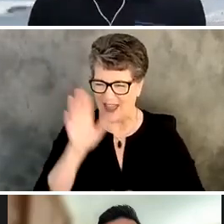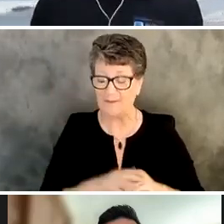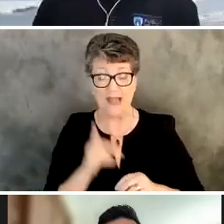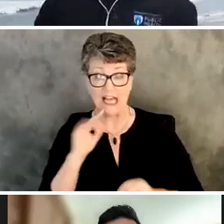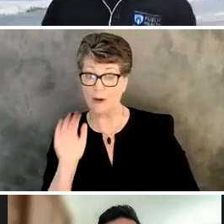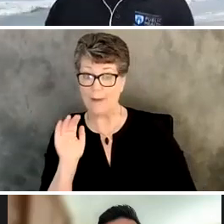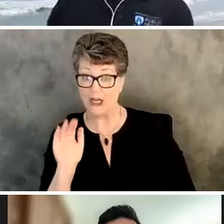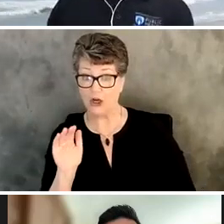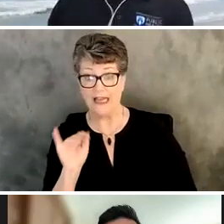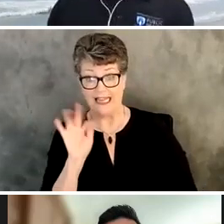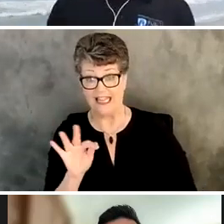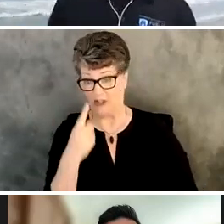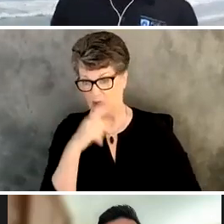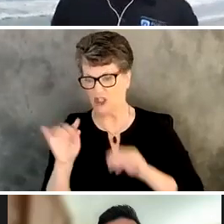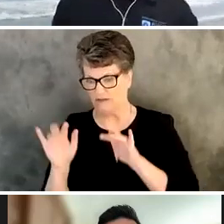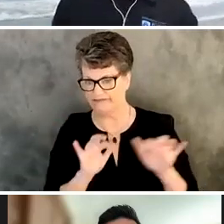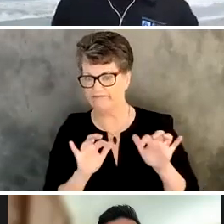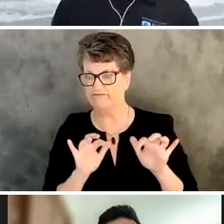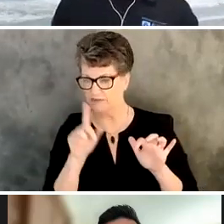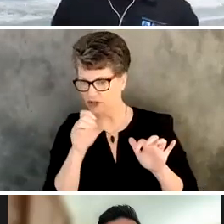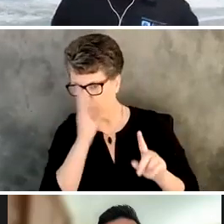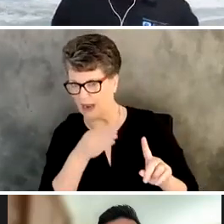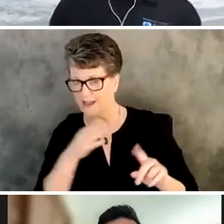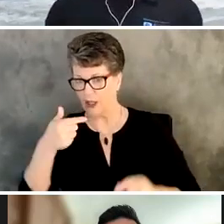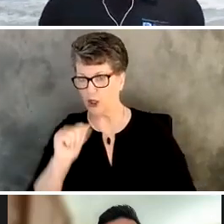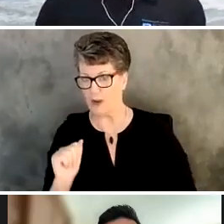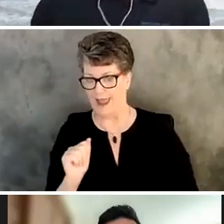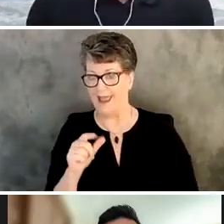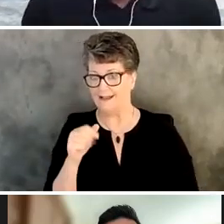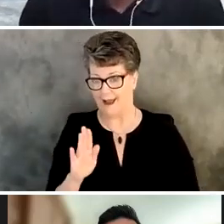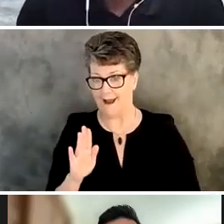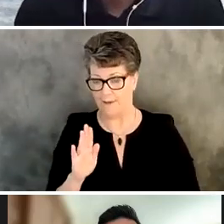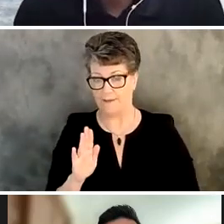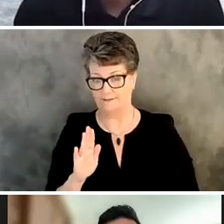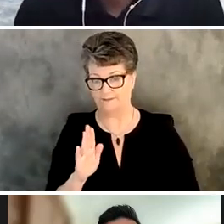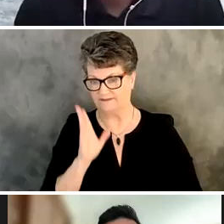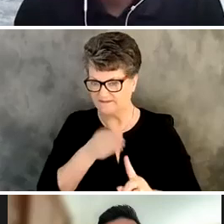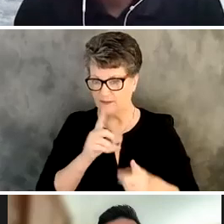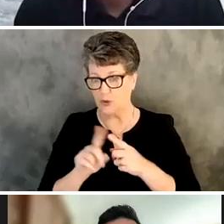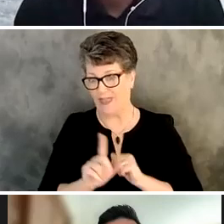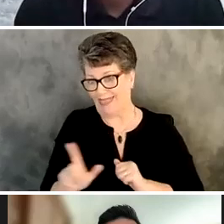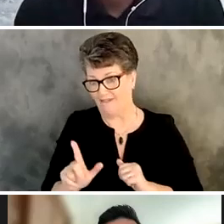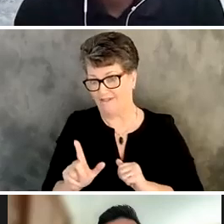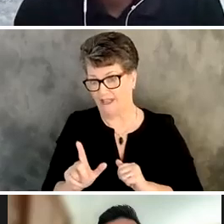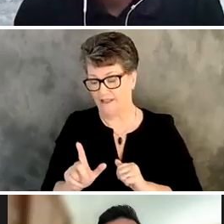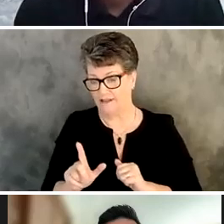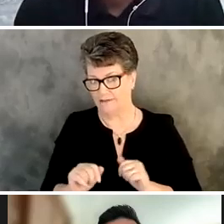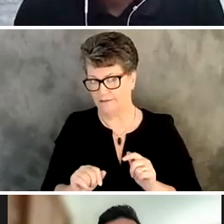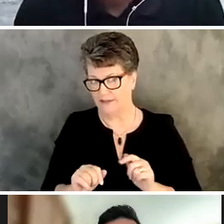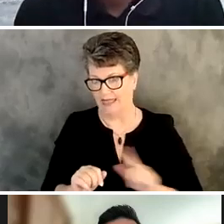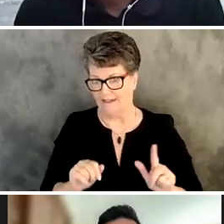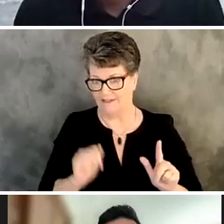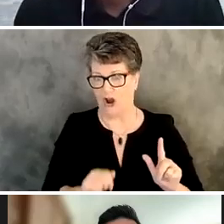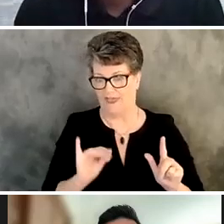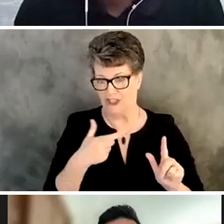reminder, if you can just write your question directly in the Q&A tab, it's directly to the left of the chat feature, and then I